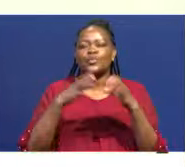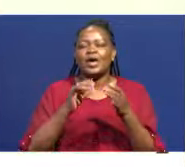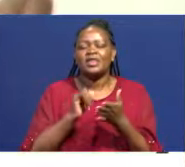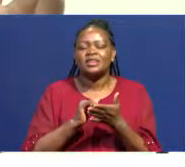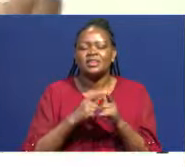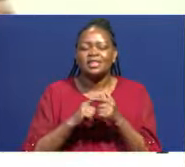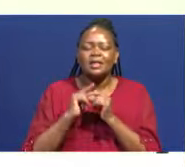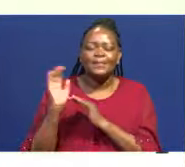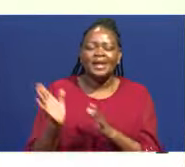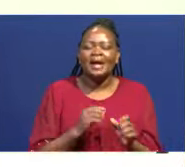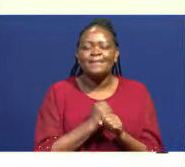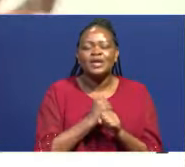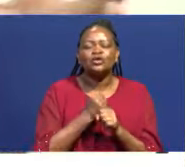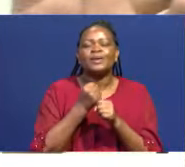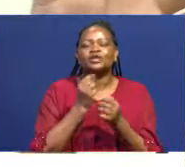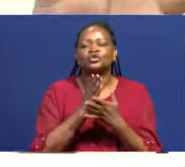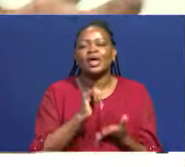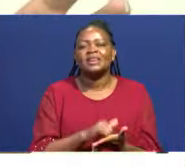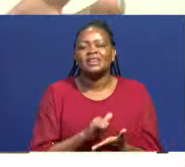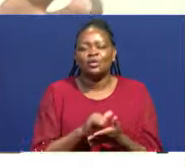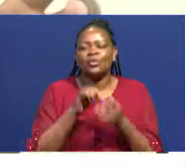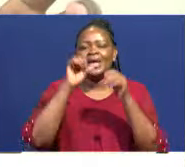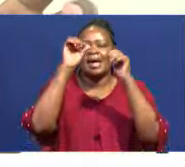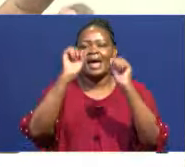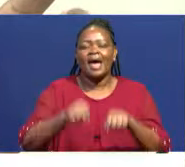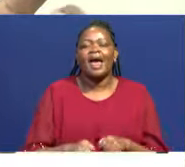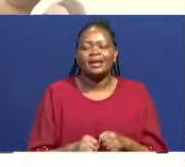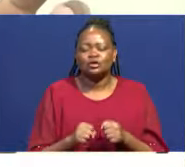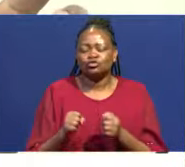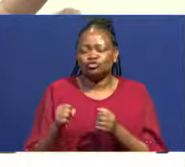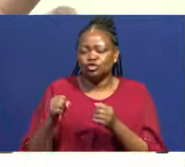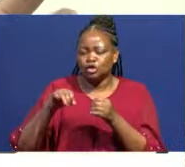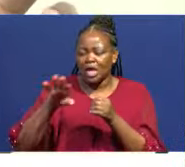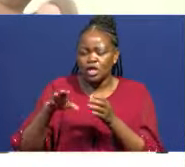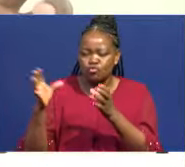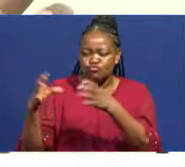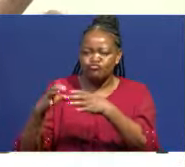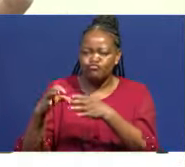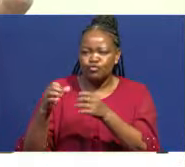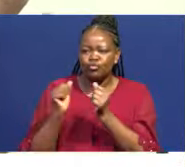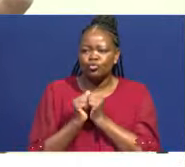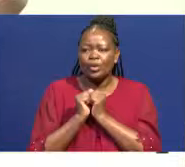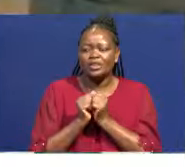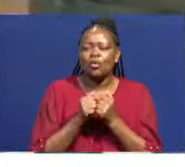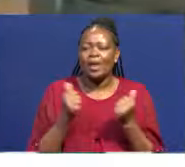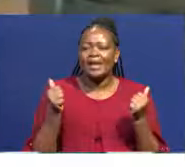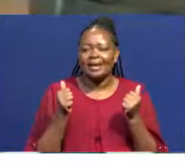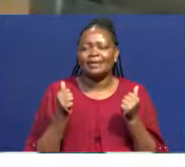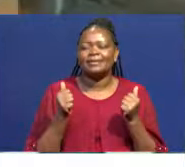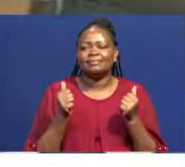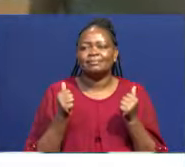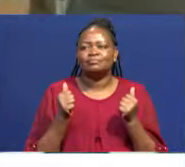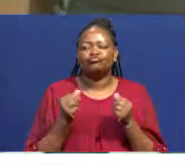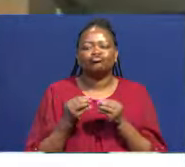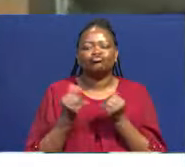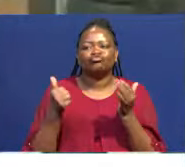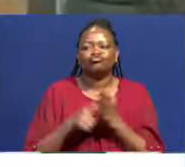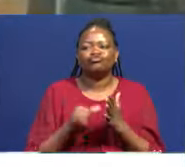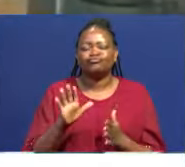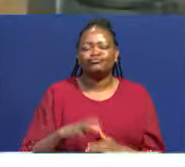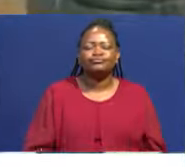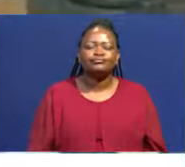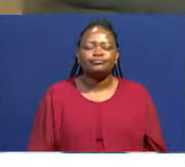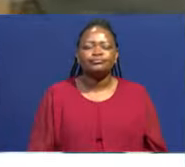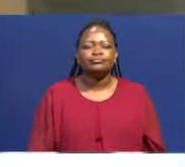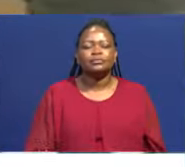planning can be done to ensure that we are able to zone all those localities properly. Hatimaye, Benki ya